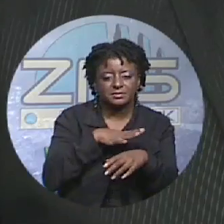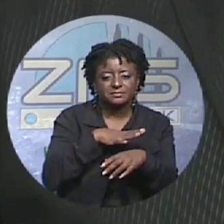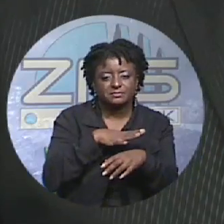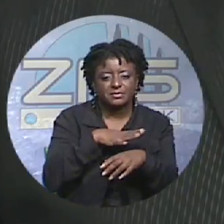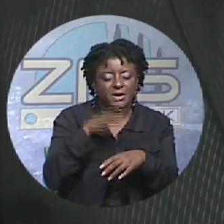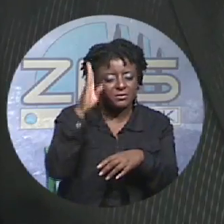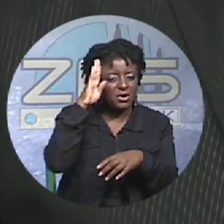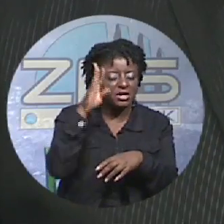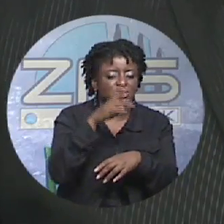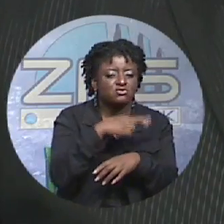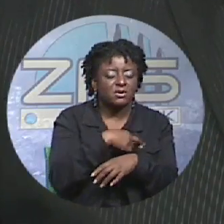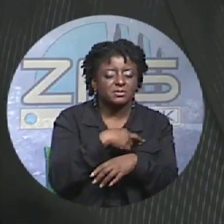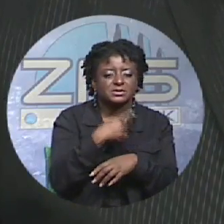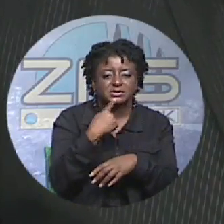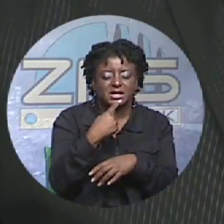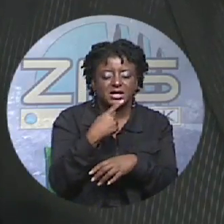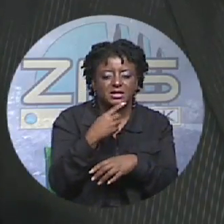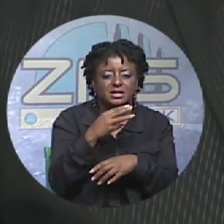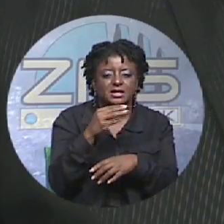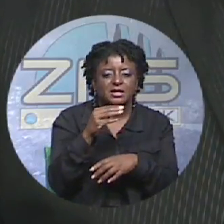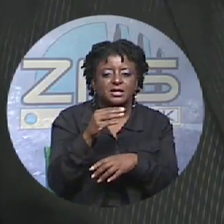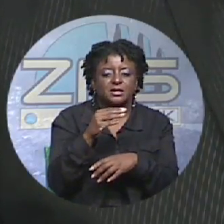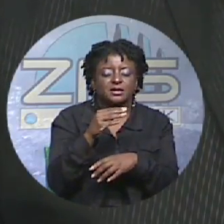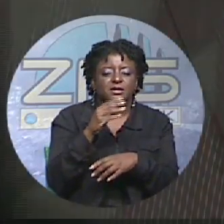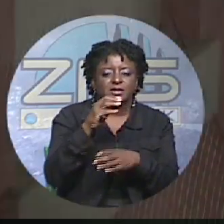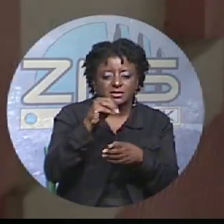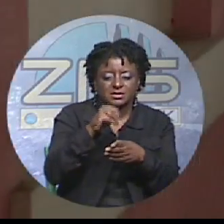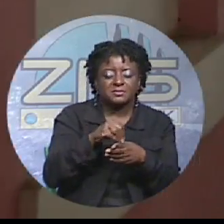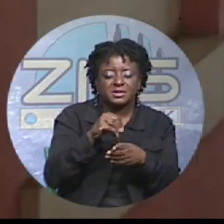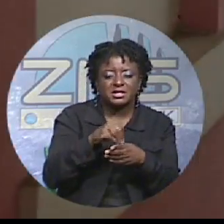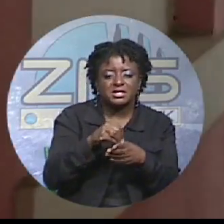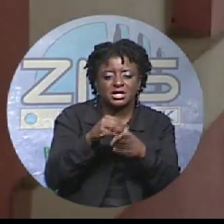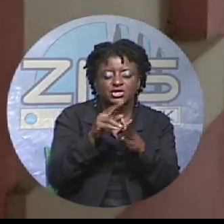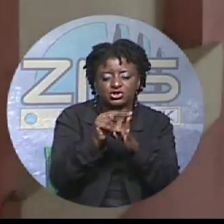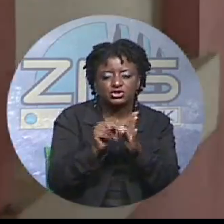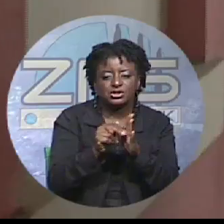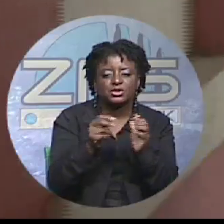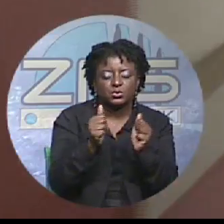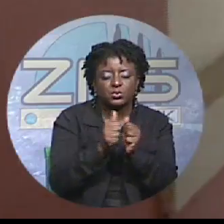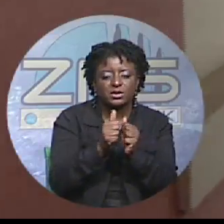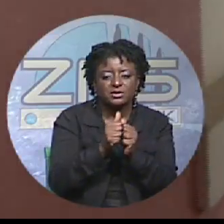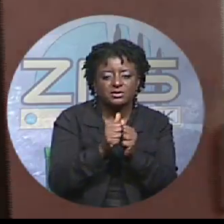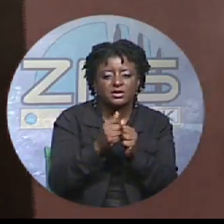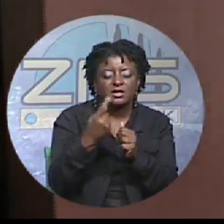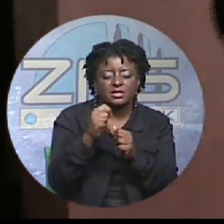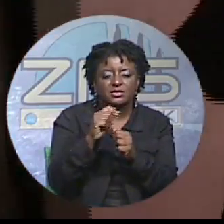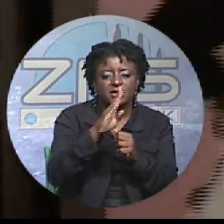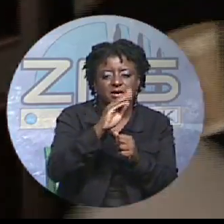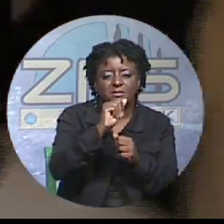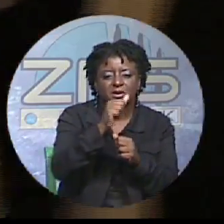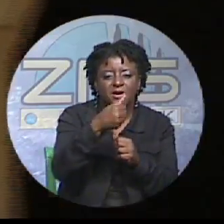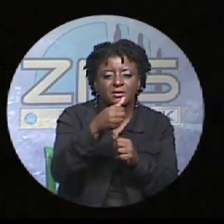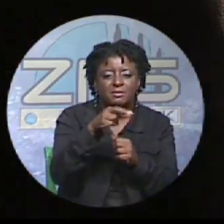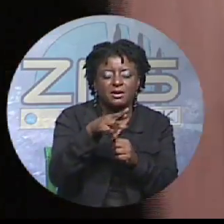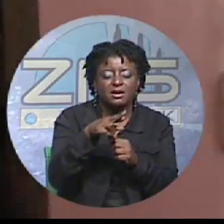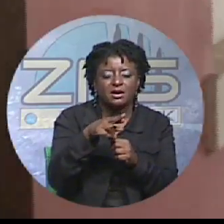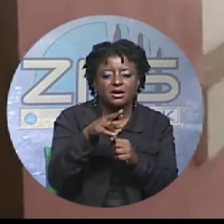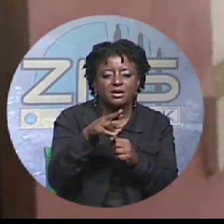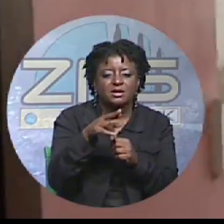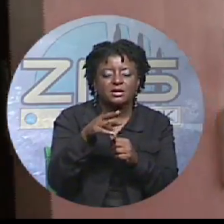with Baha Mar stakeholders is what the government was trying to do before and after the company filed for bankruptcy back in